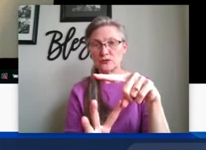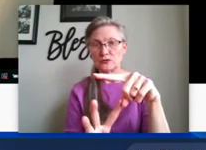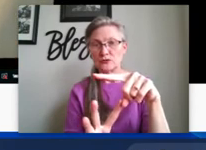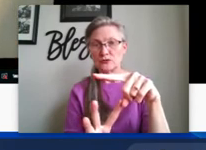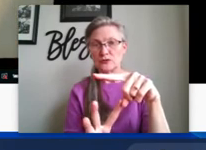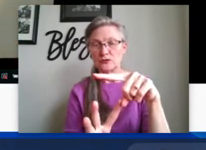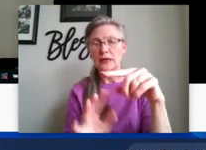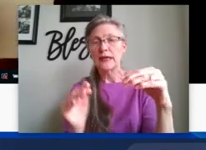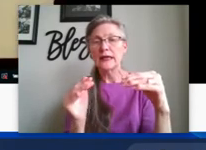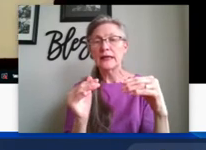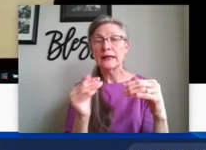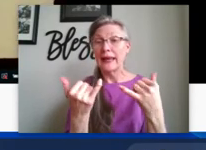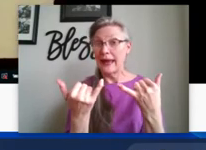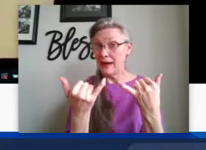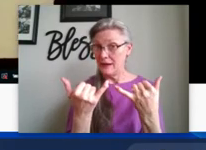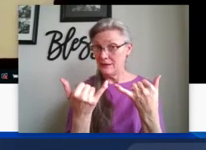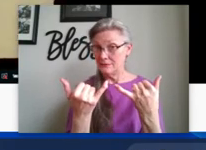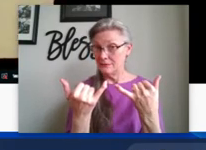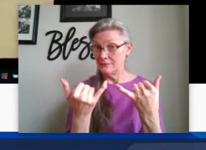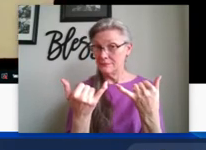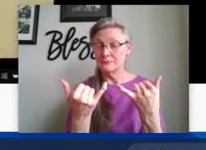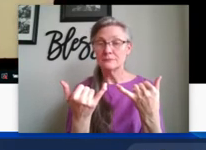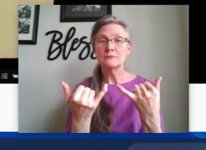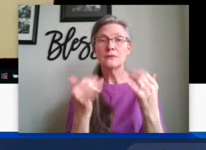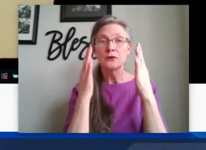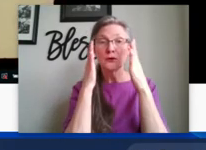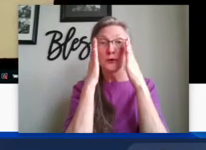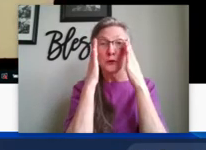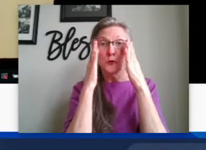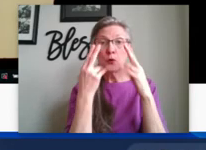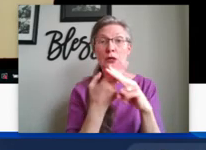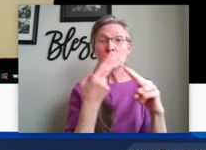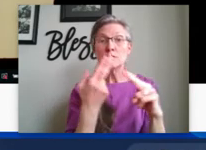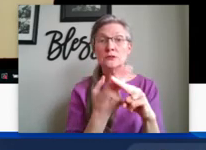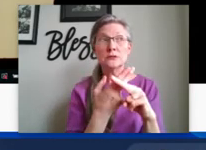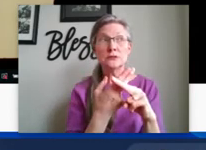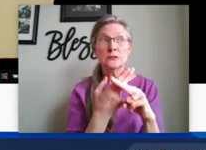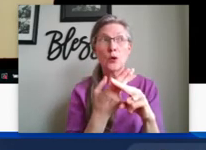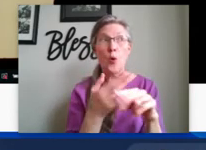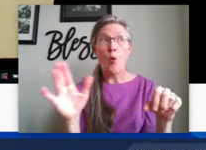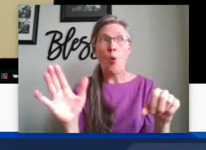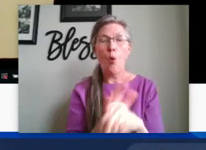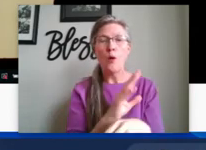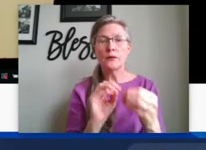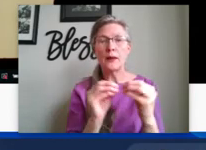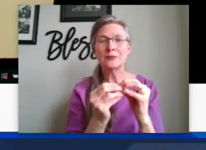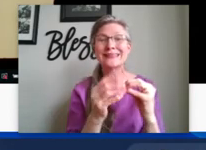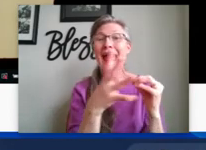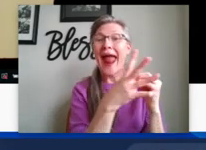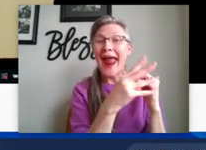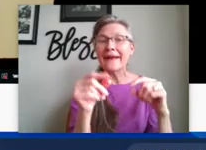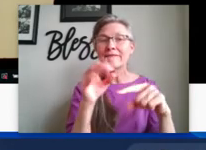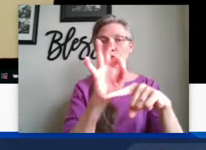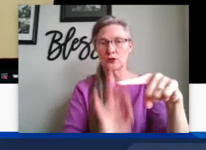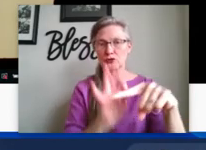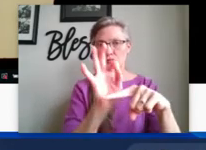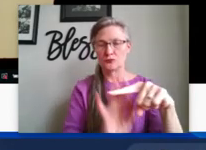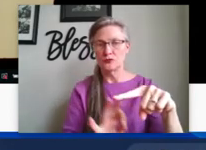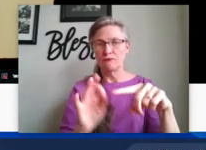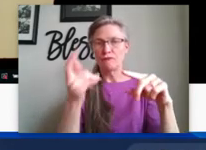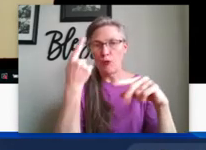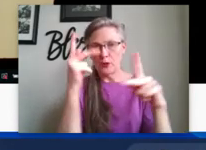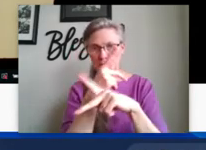times 3/4. Now, my friends, we're using whole numbers and fractions and multiplying them